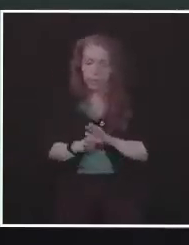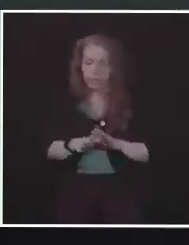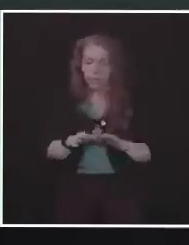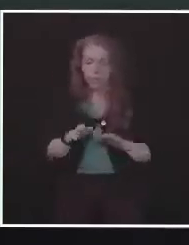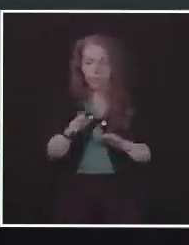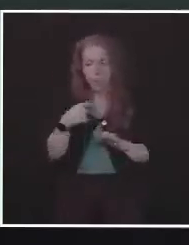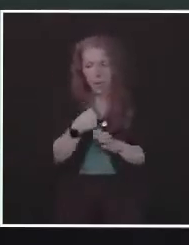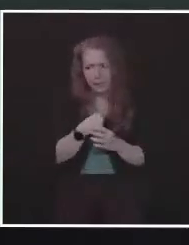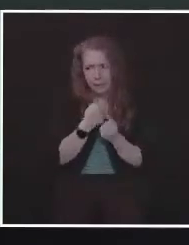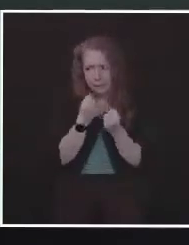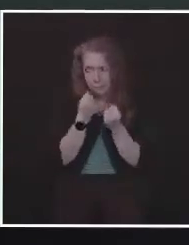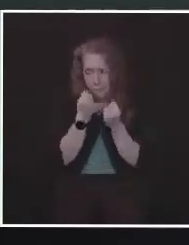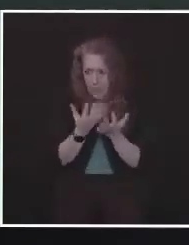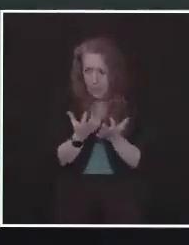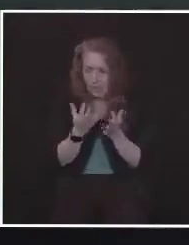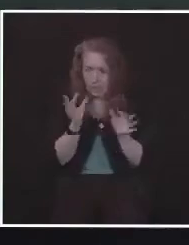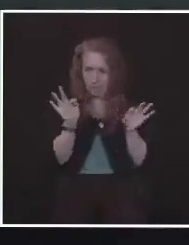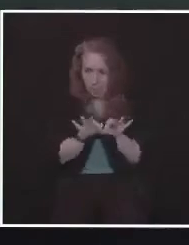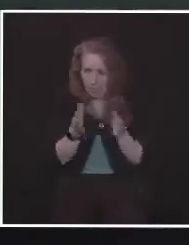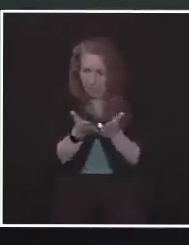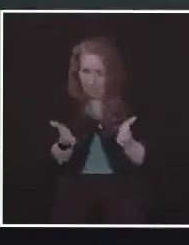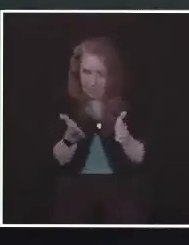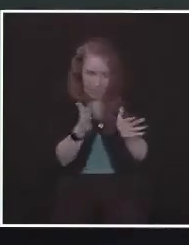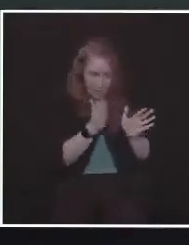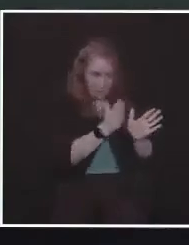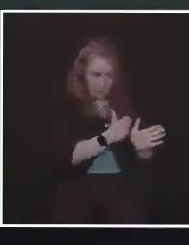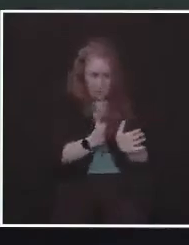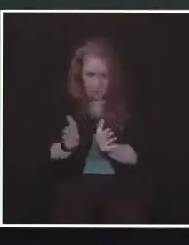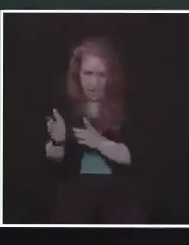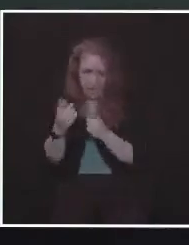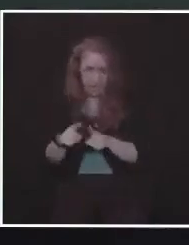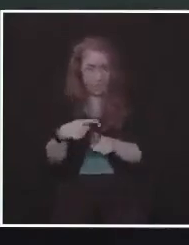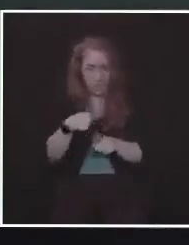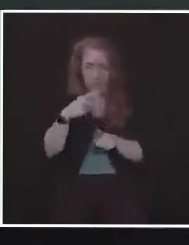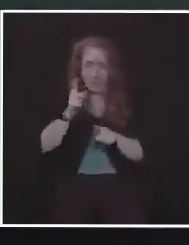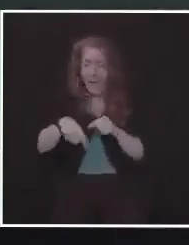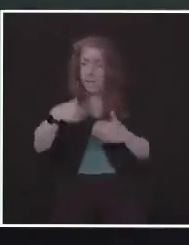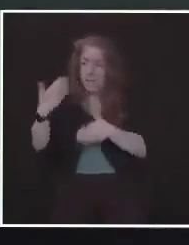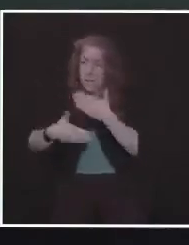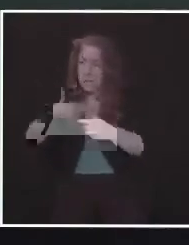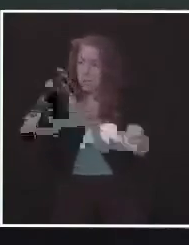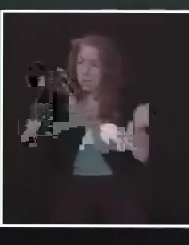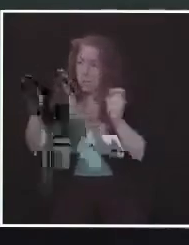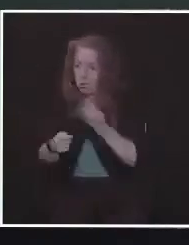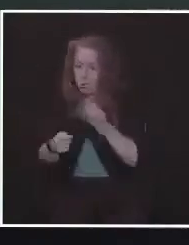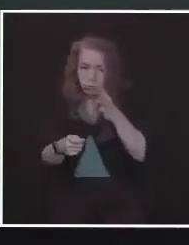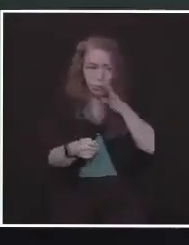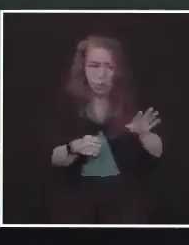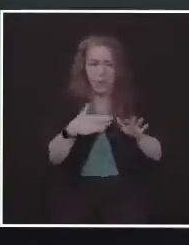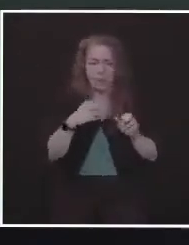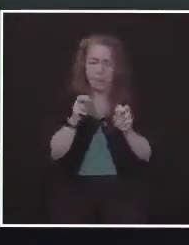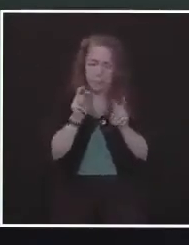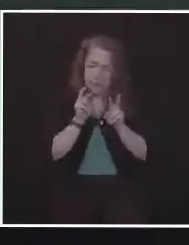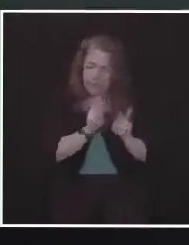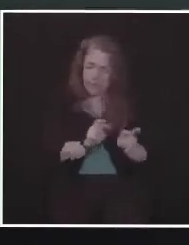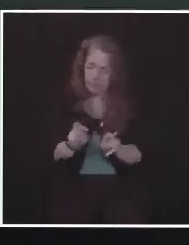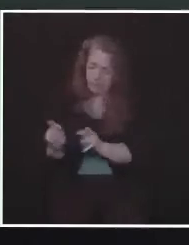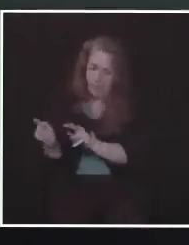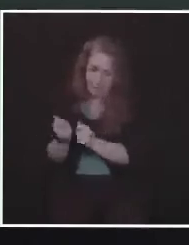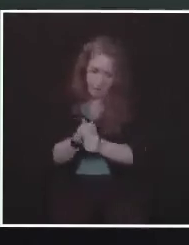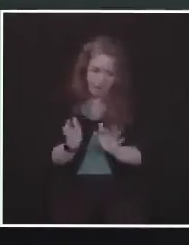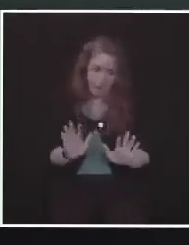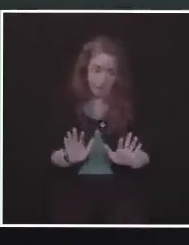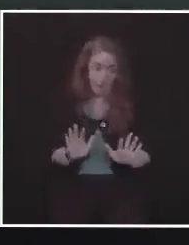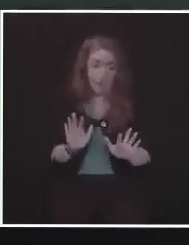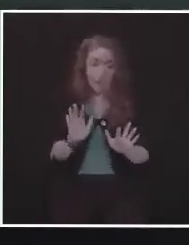things happening, and we have to keep our eye on the ball. And that's what we're asking you. Keep doing what you're doing, because you're doing